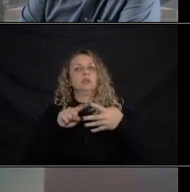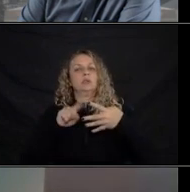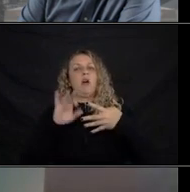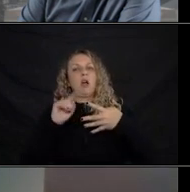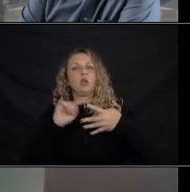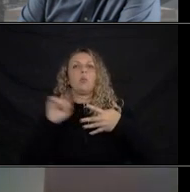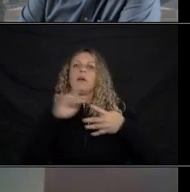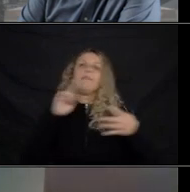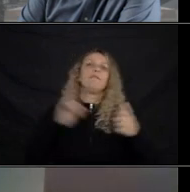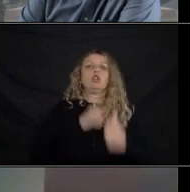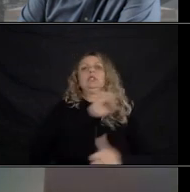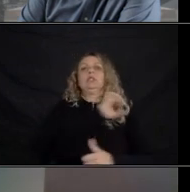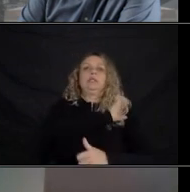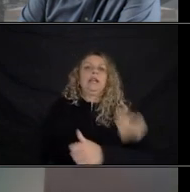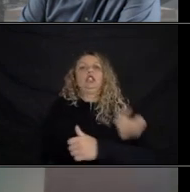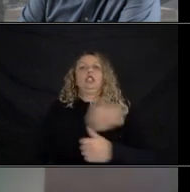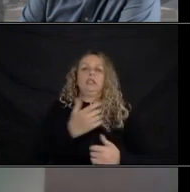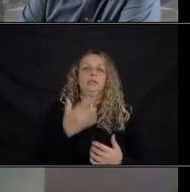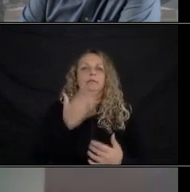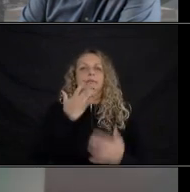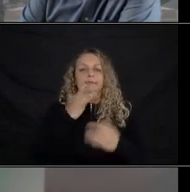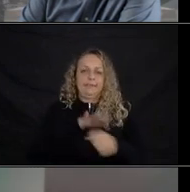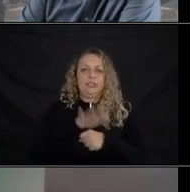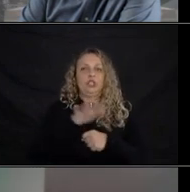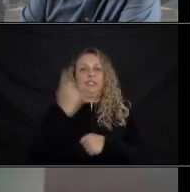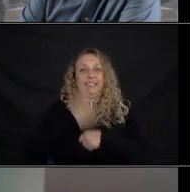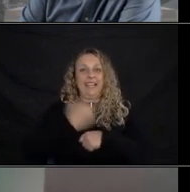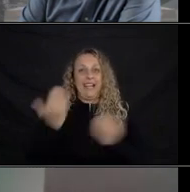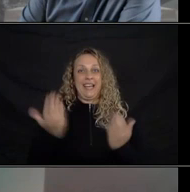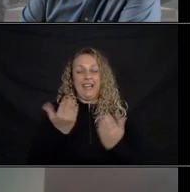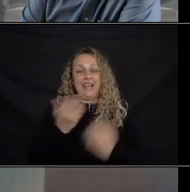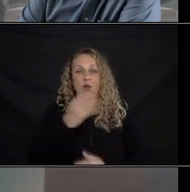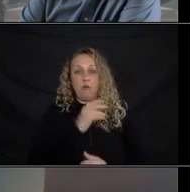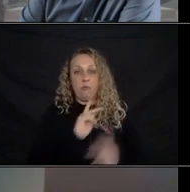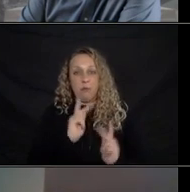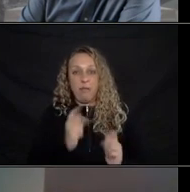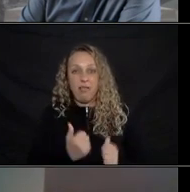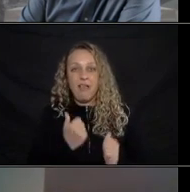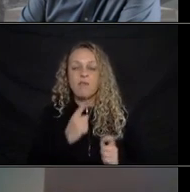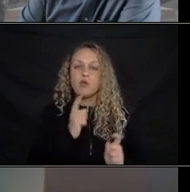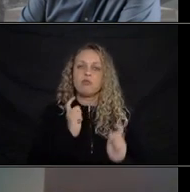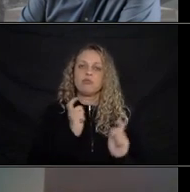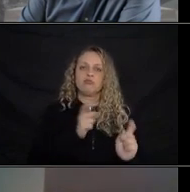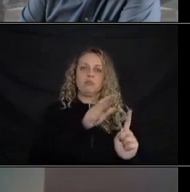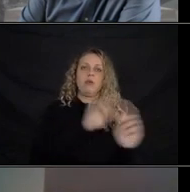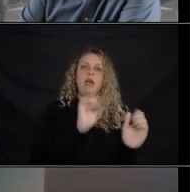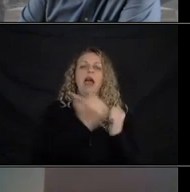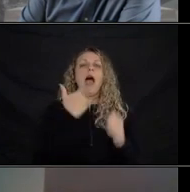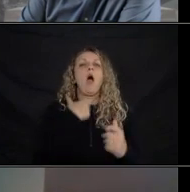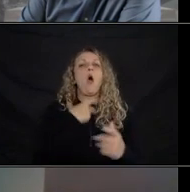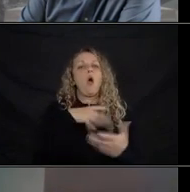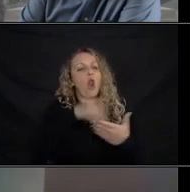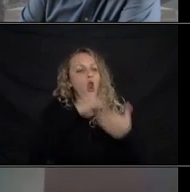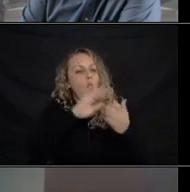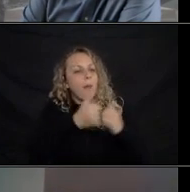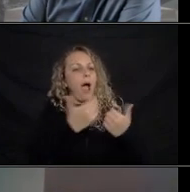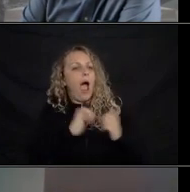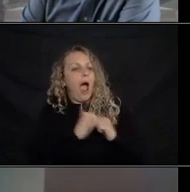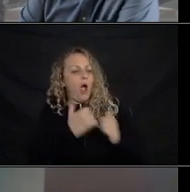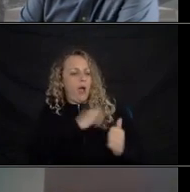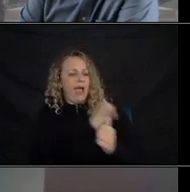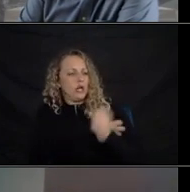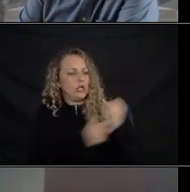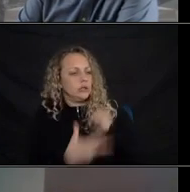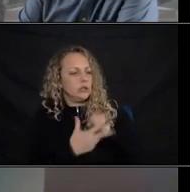energy efficiency day. And whereas residents of Boynton Beach can contribute to sustainability by learning about energy efficiency,